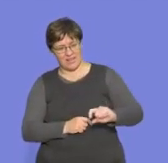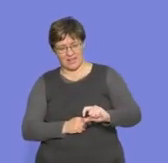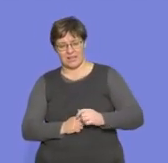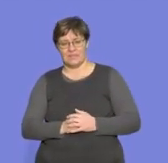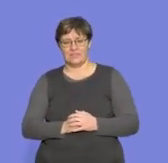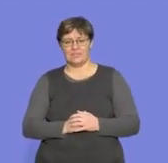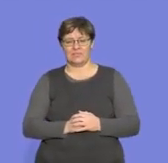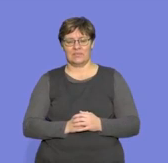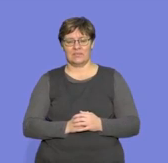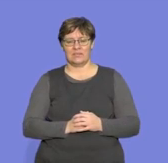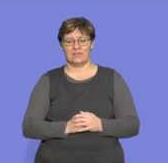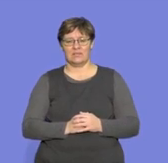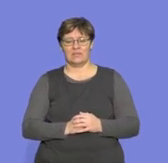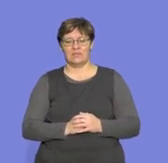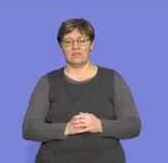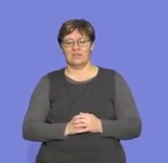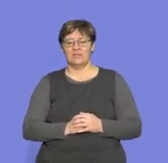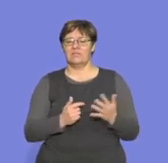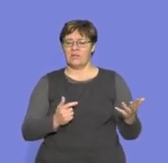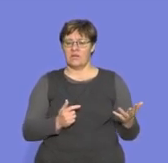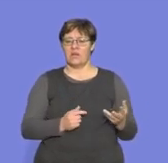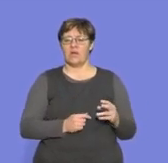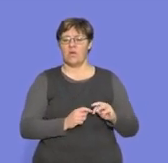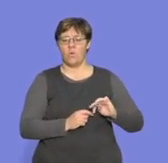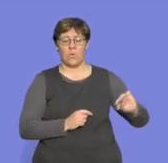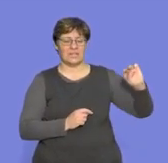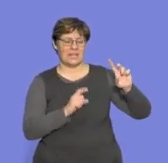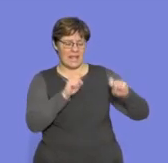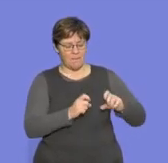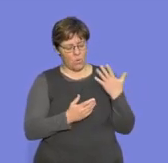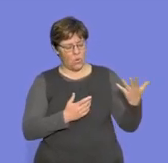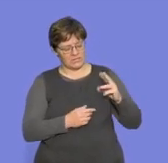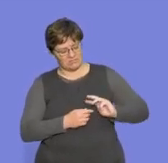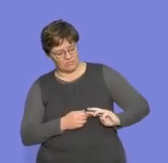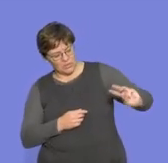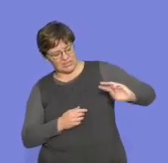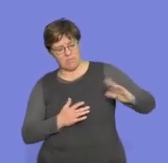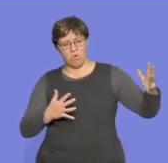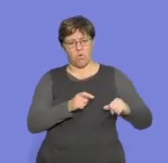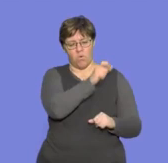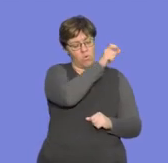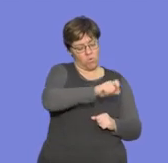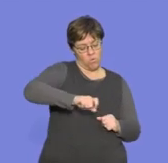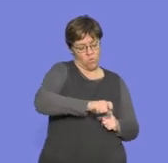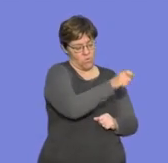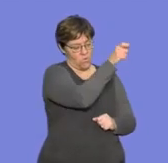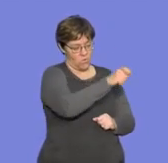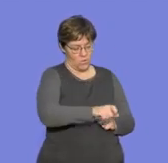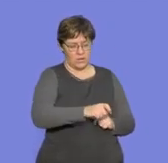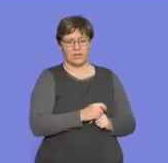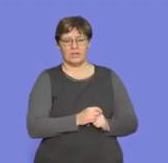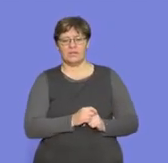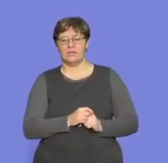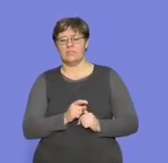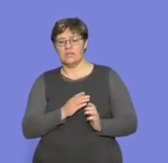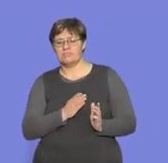west through the of western the belt Western of the Western Escarpment Cape. So through as the I Western indicated belt here, of the Western along Cape. this So as I area indicated here, and along inlets this area towards the little karoo. and So inlets